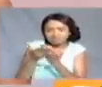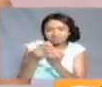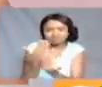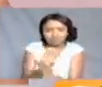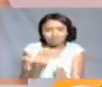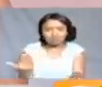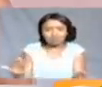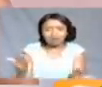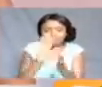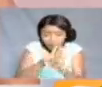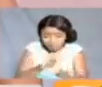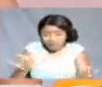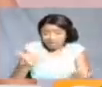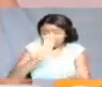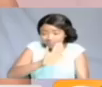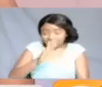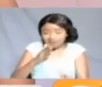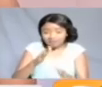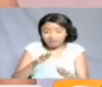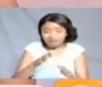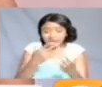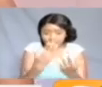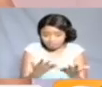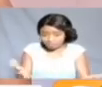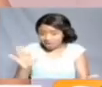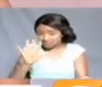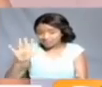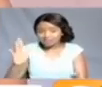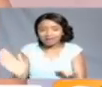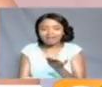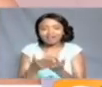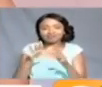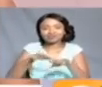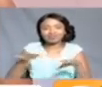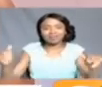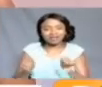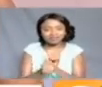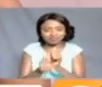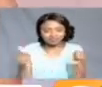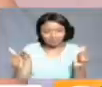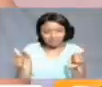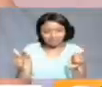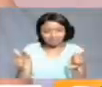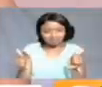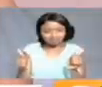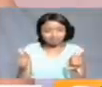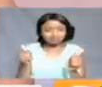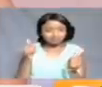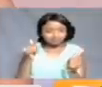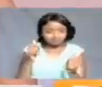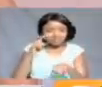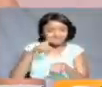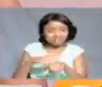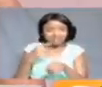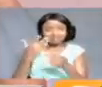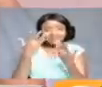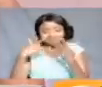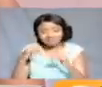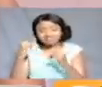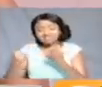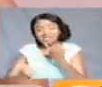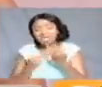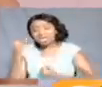territory when we start talking about that as a career, because outside of partying then, what are you talking